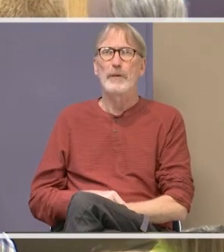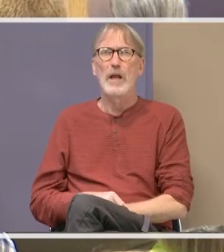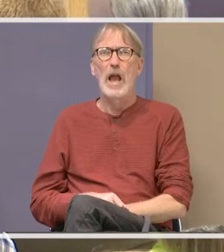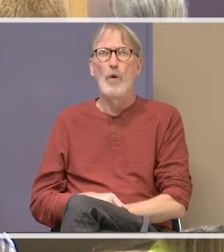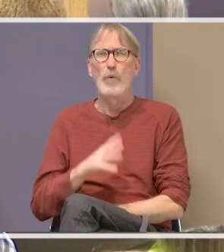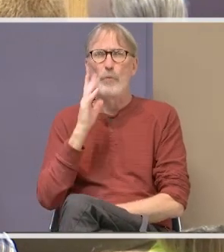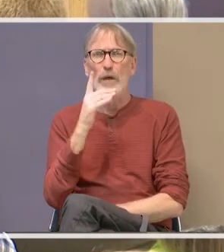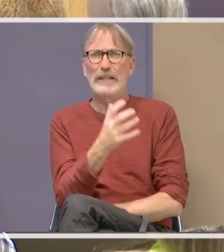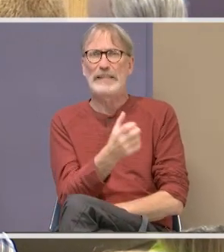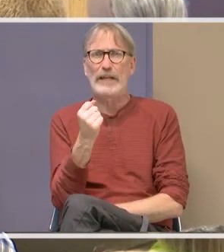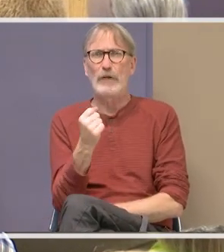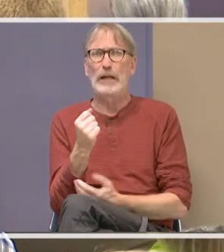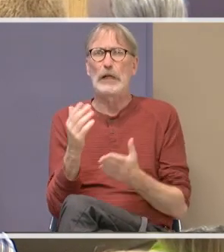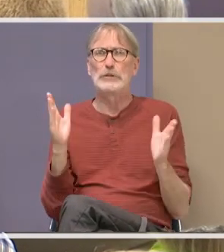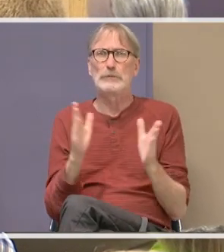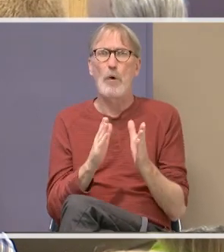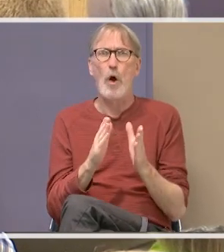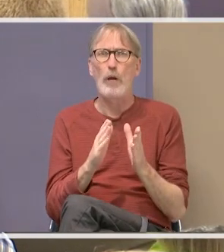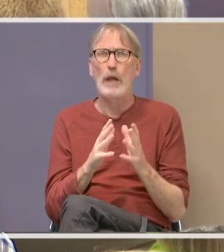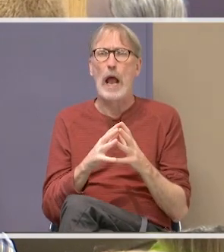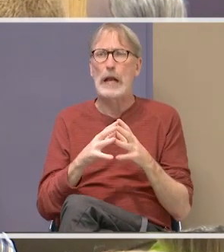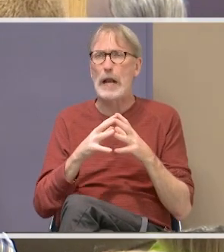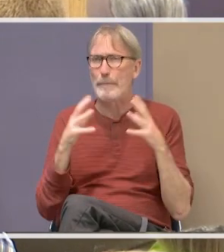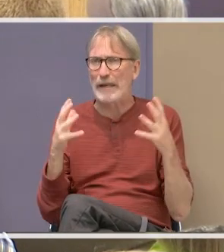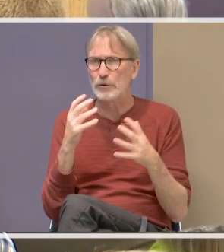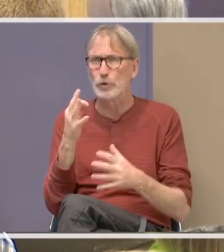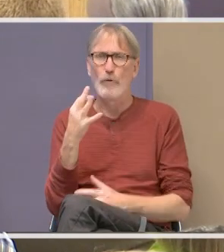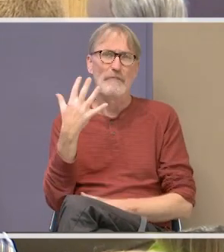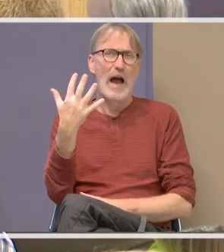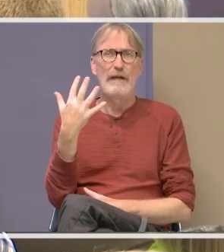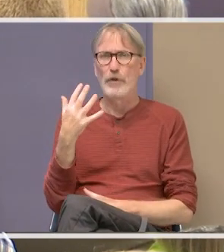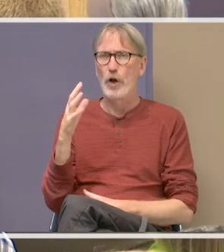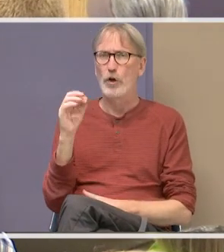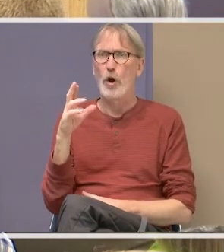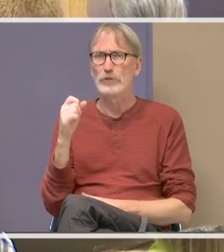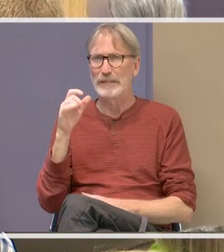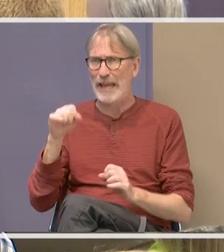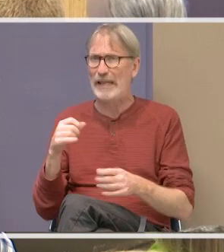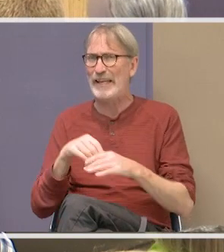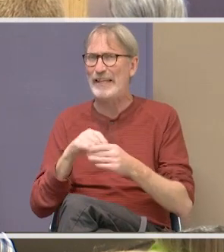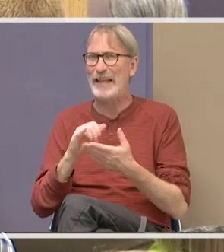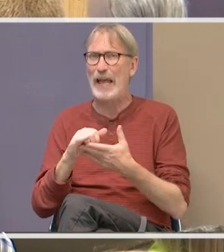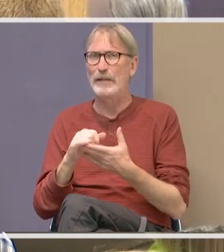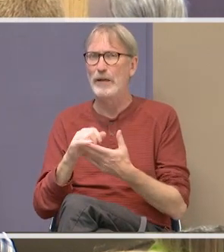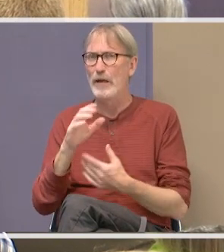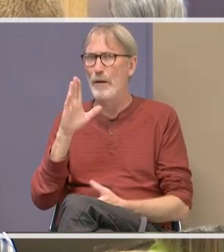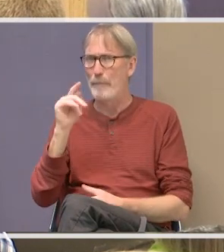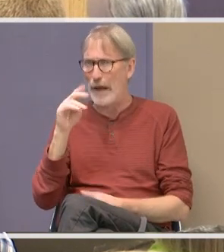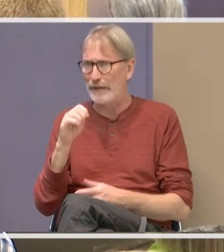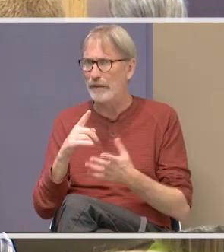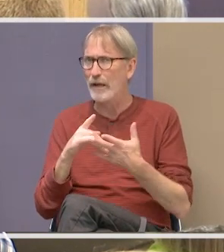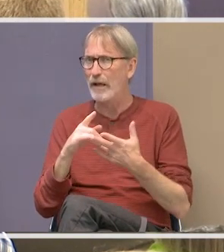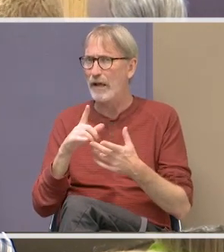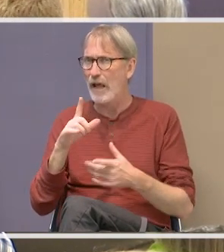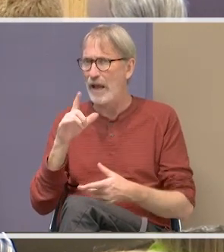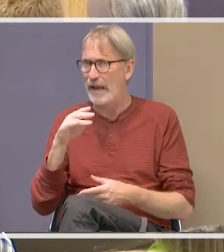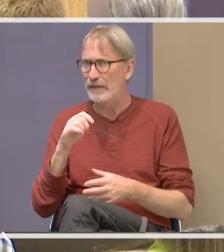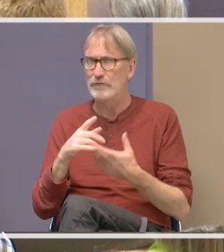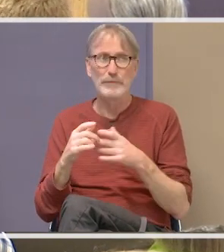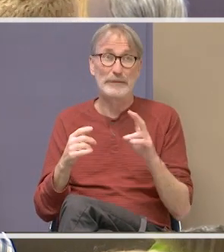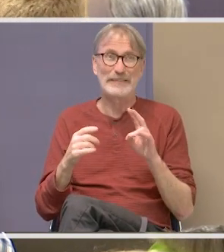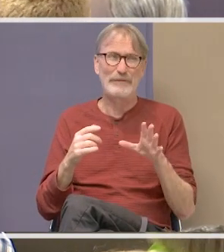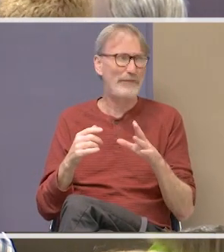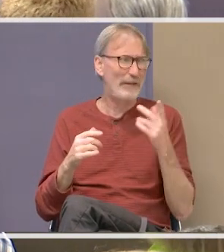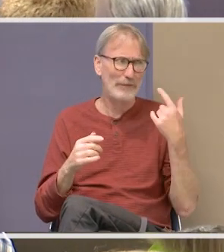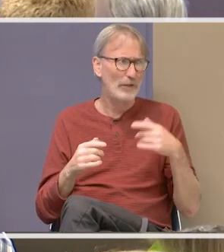You're taking away a small amount of capacity, so 5 cars can go in that bike lane. So in terms of queuing distance, right, it's about a 75-foot right